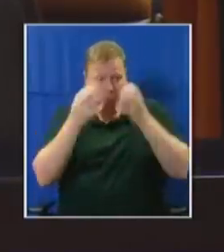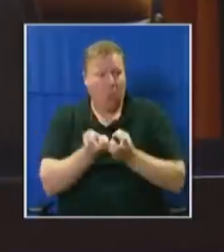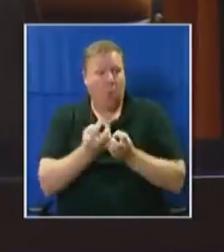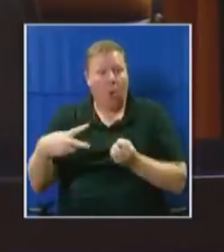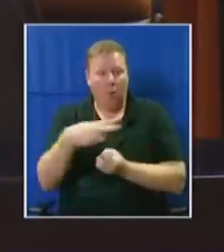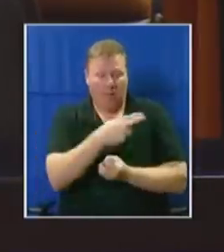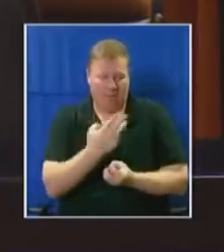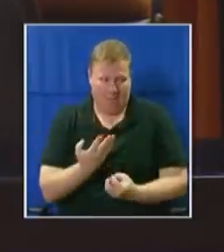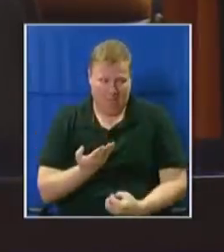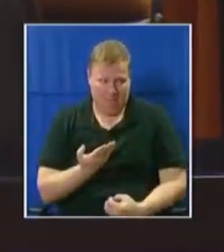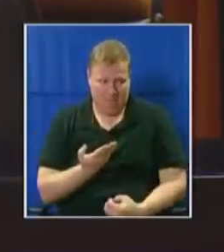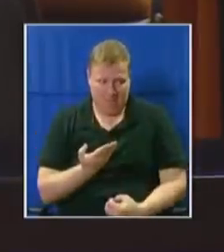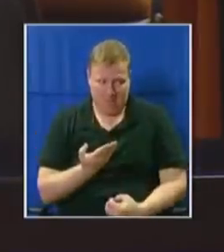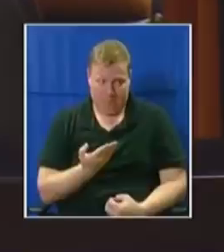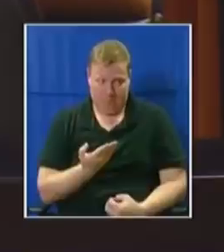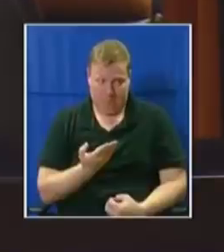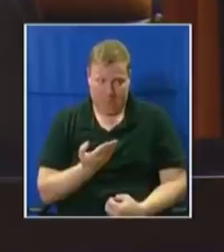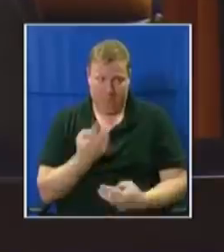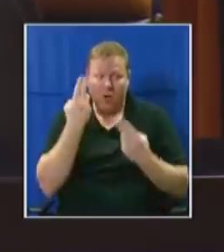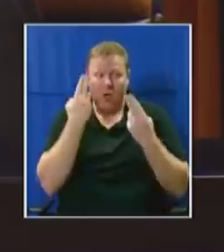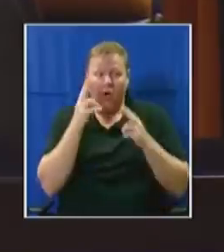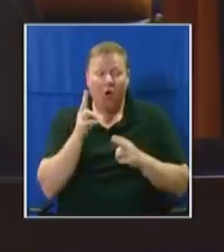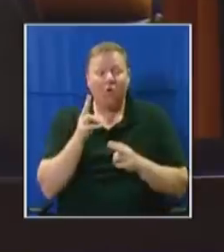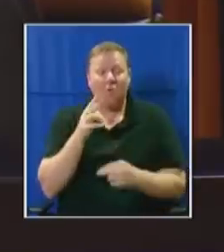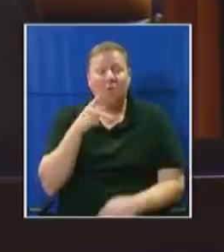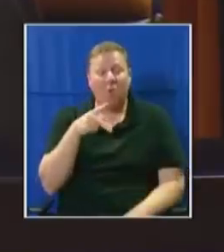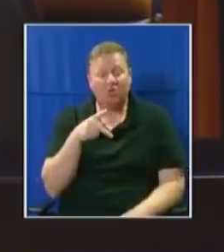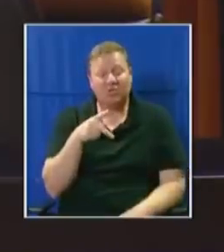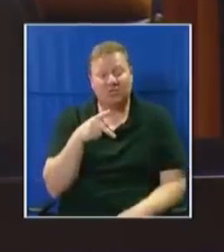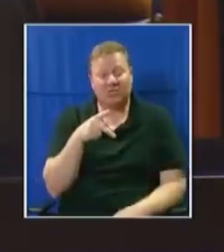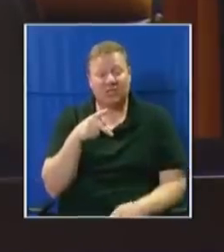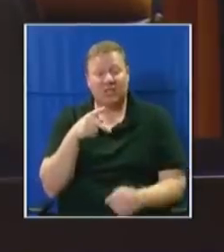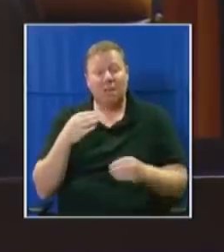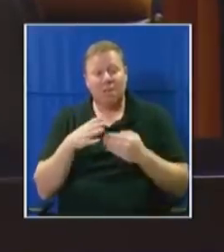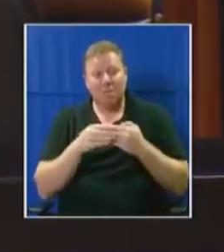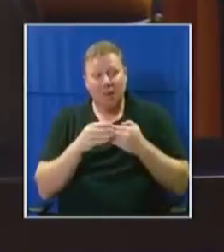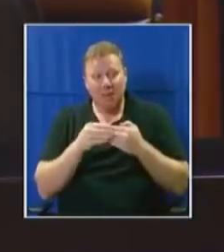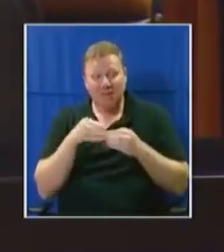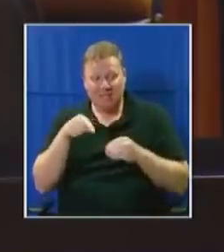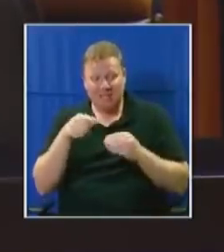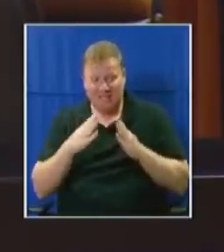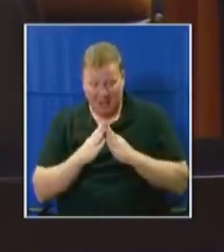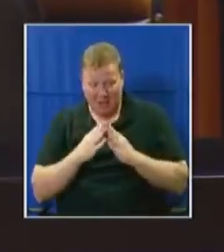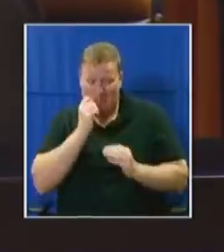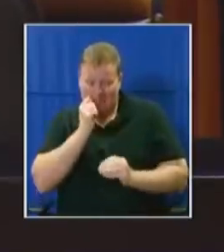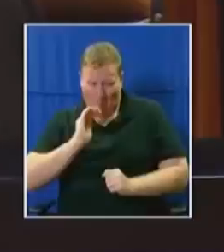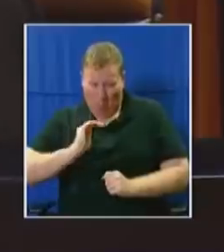Order. Honorable Paulsen, you are not referring to members of this house, both male and female, by the